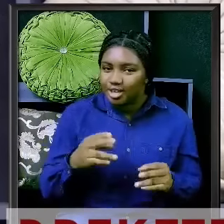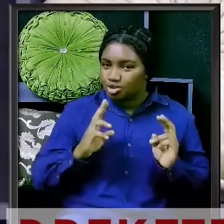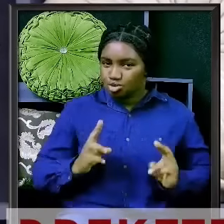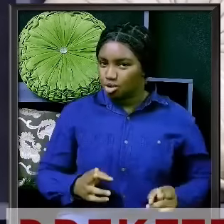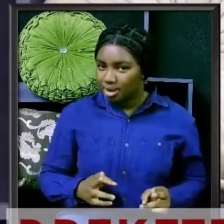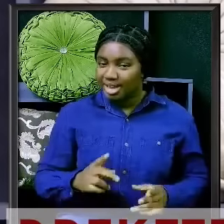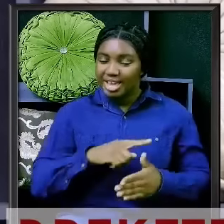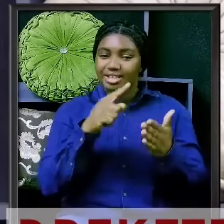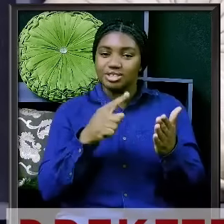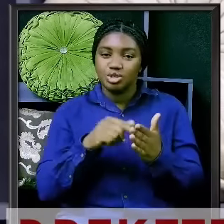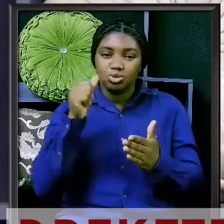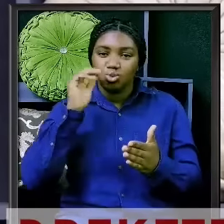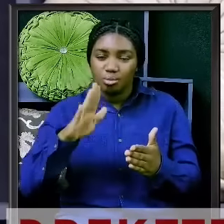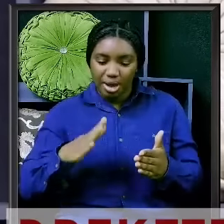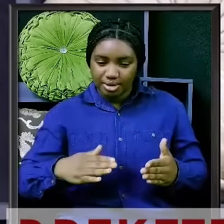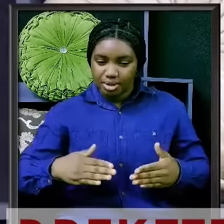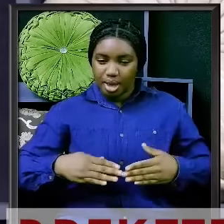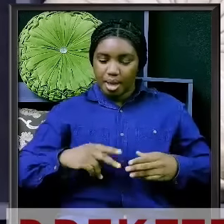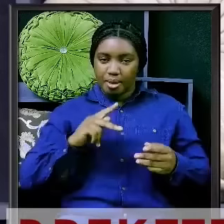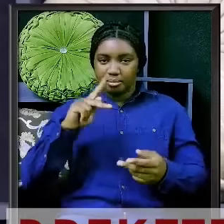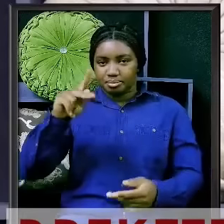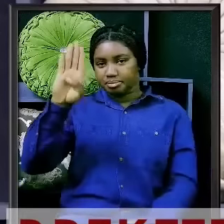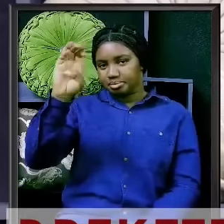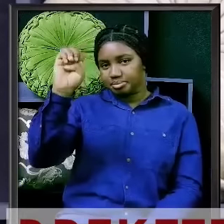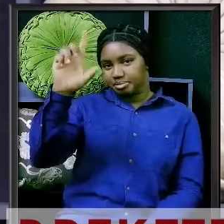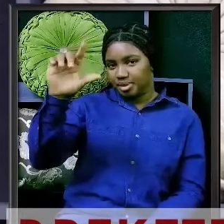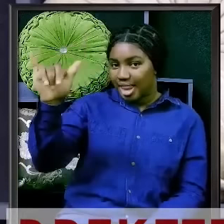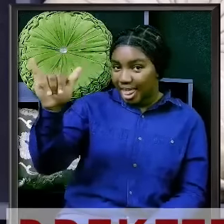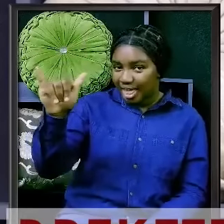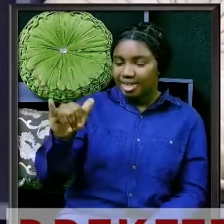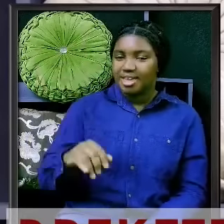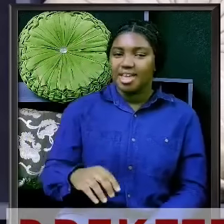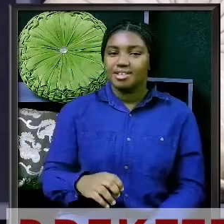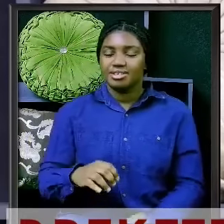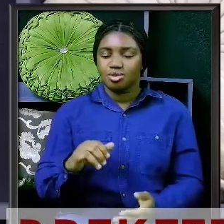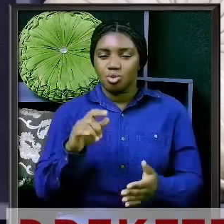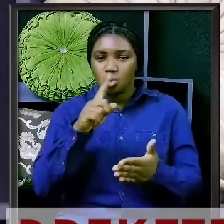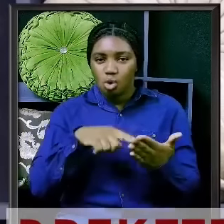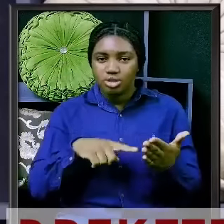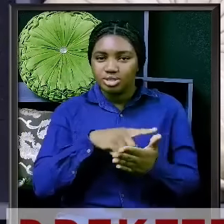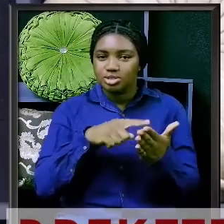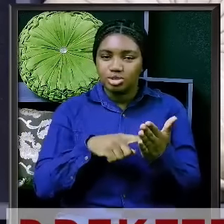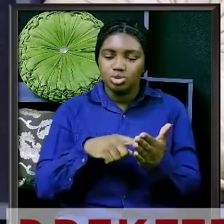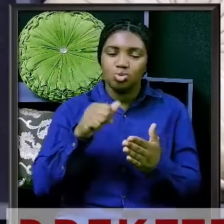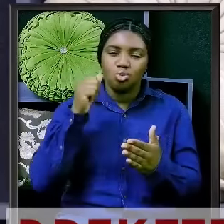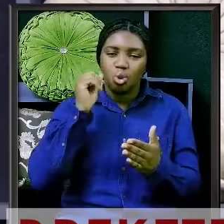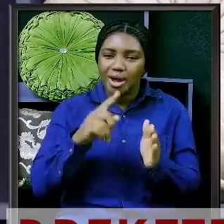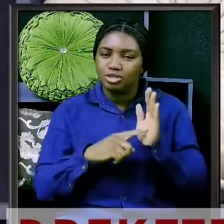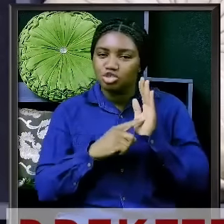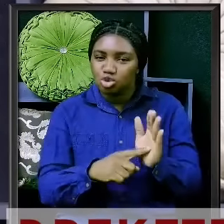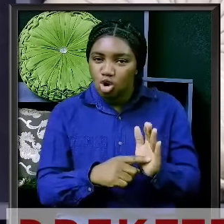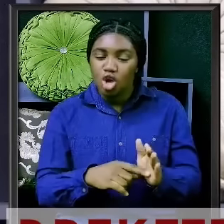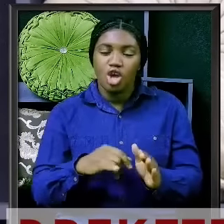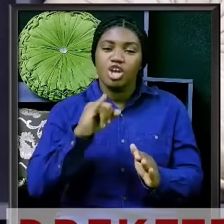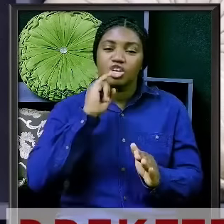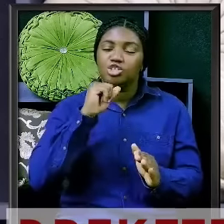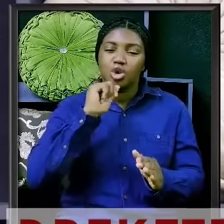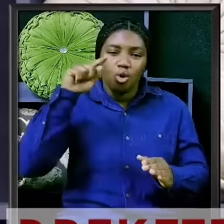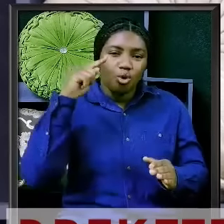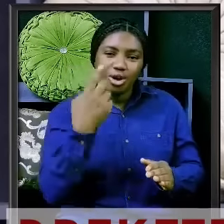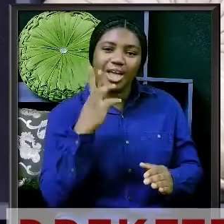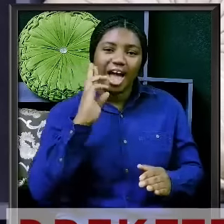belly of this woman, as we they talk, evidence there, where would the woman bring? Say, no be only say he beat him, scatter the panel, beat the